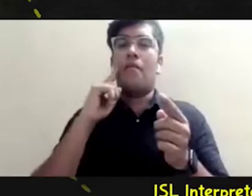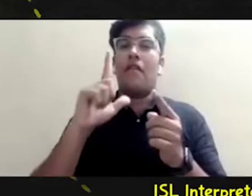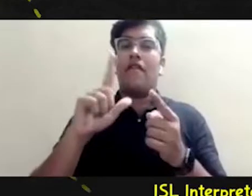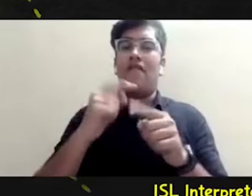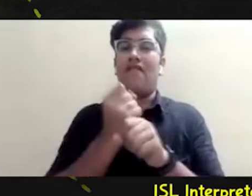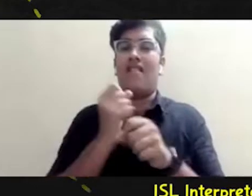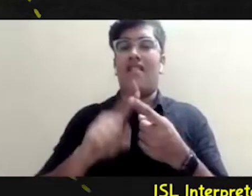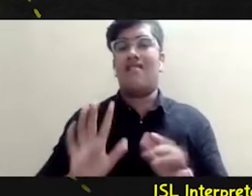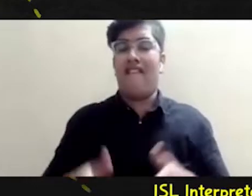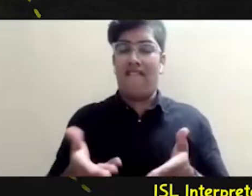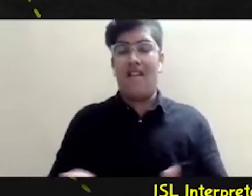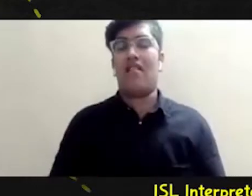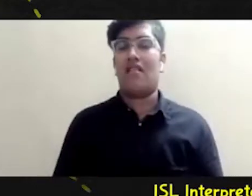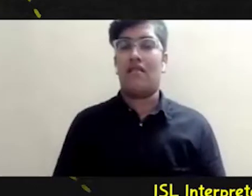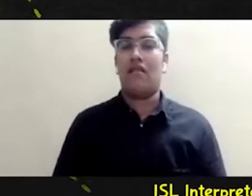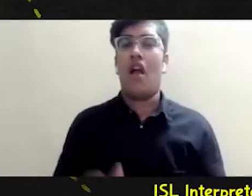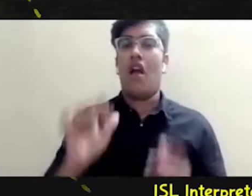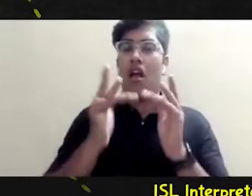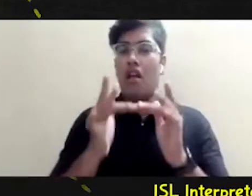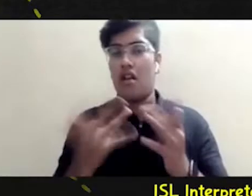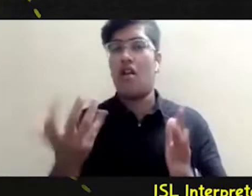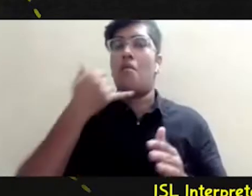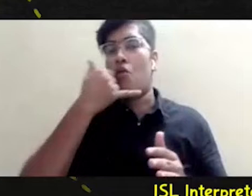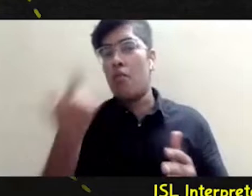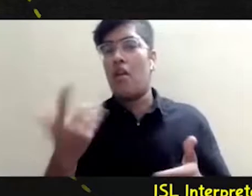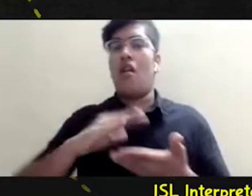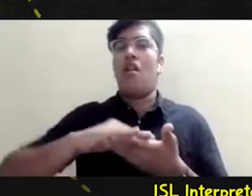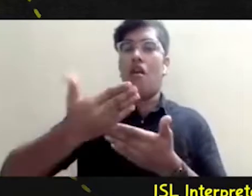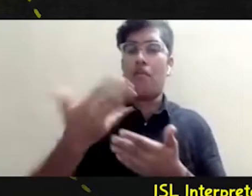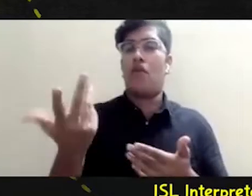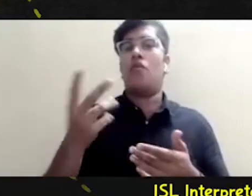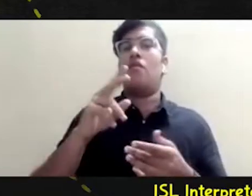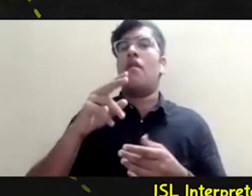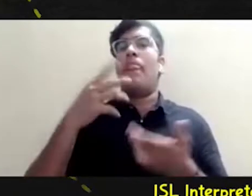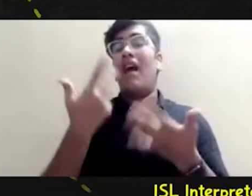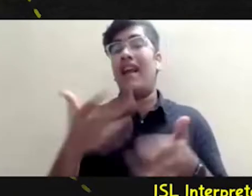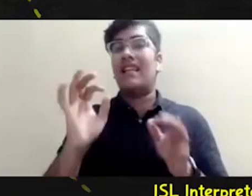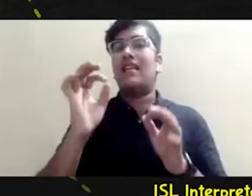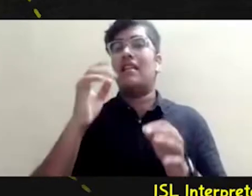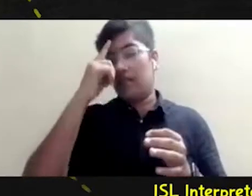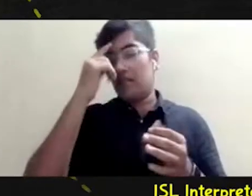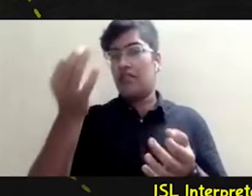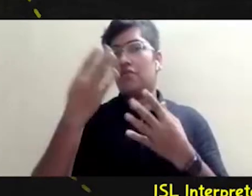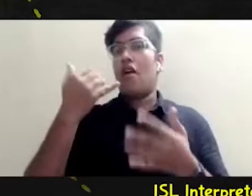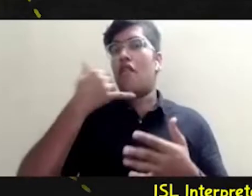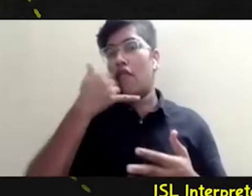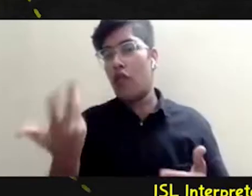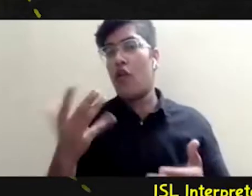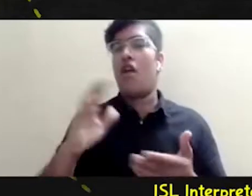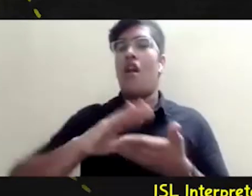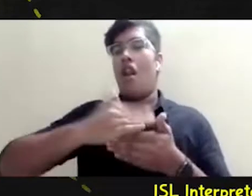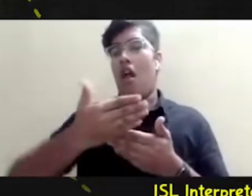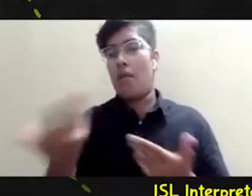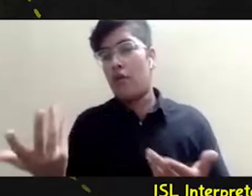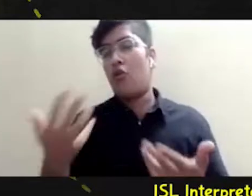needs to have access to internet, a mobile phone, and more now a smart device, right? A smartphone, a laptop, some